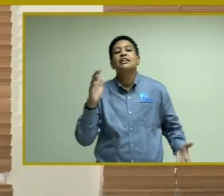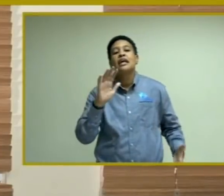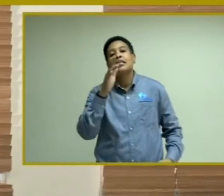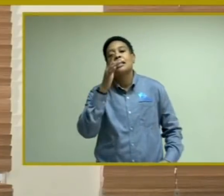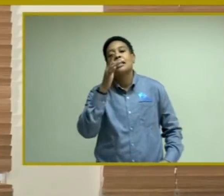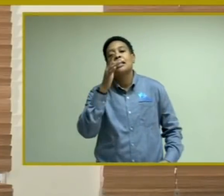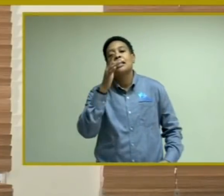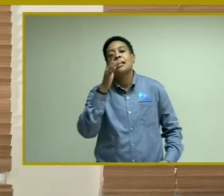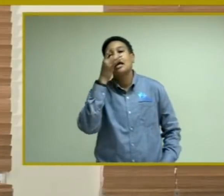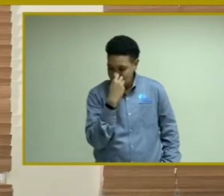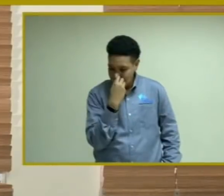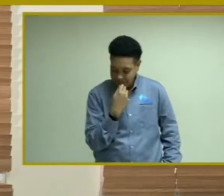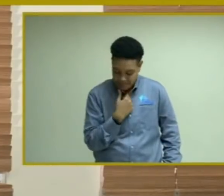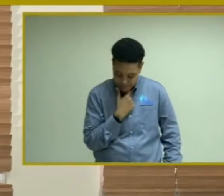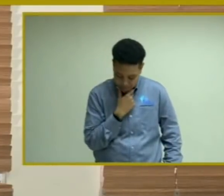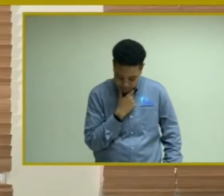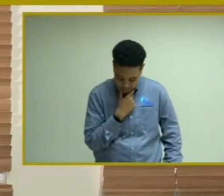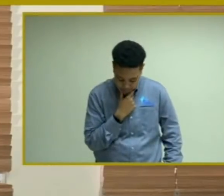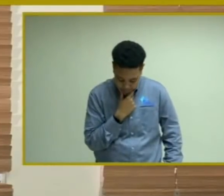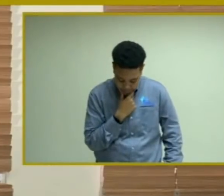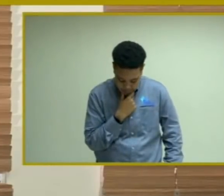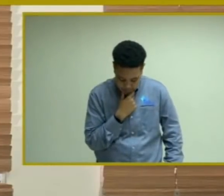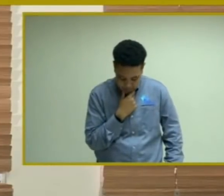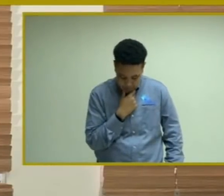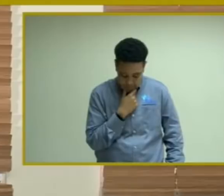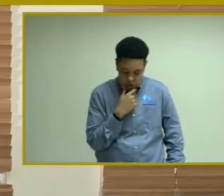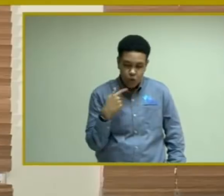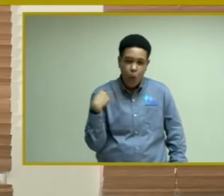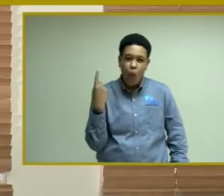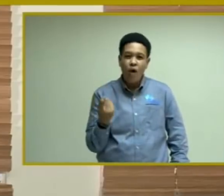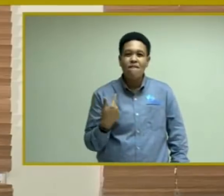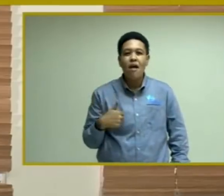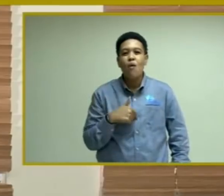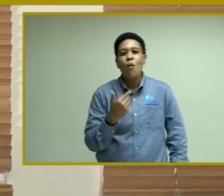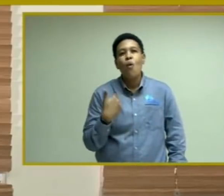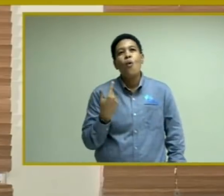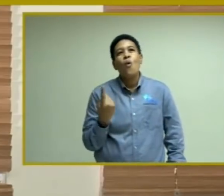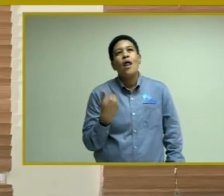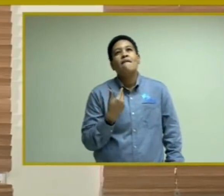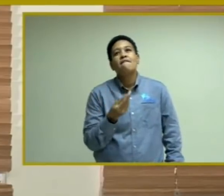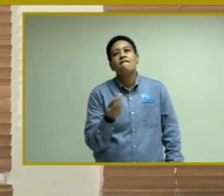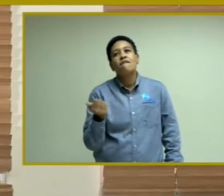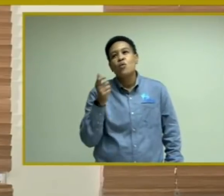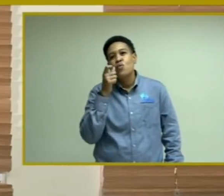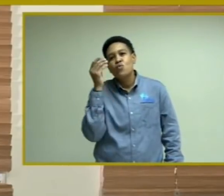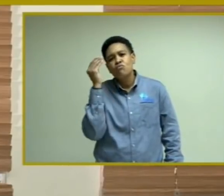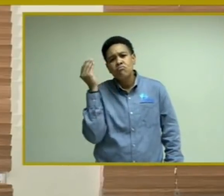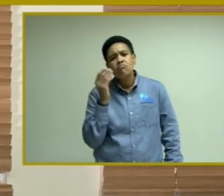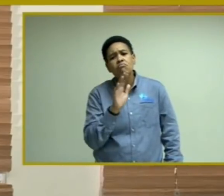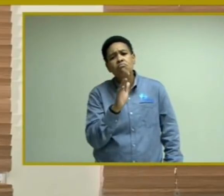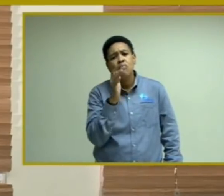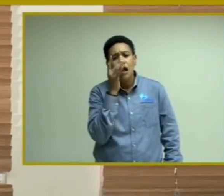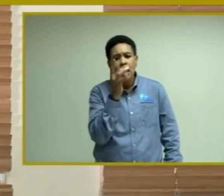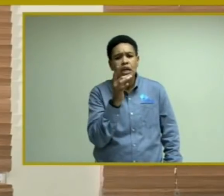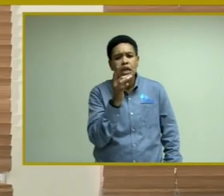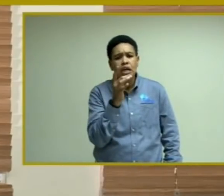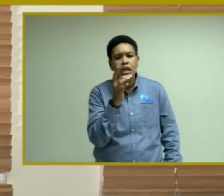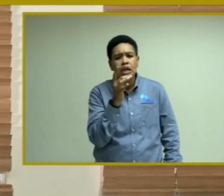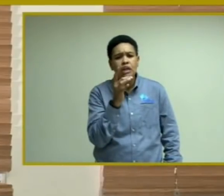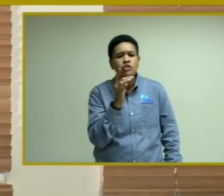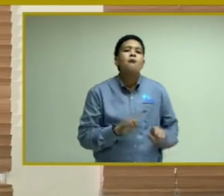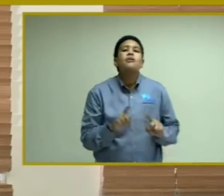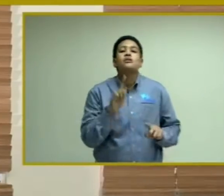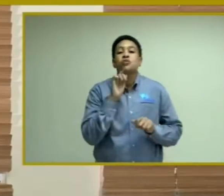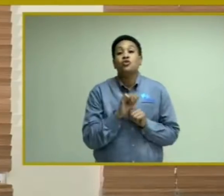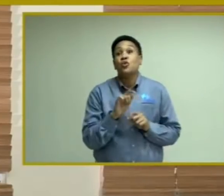interest. So far, we have only had a few that have indicated their interest, but I'm sure